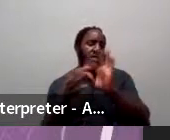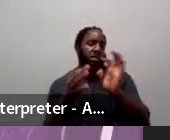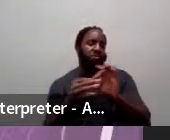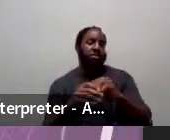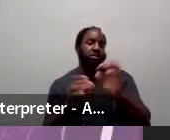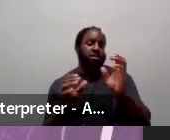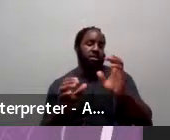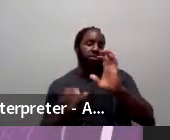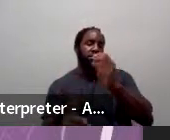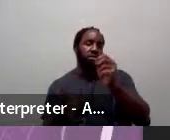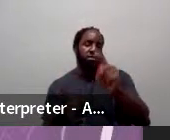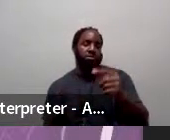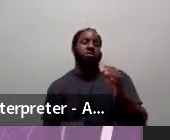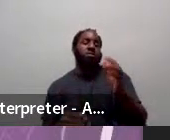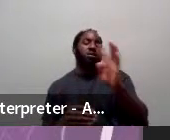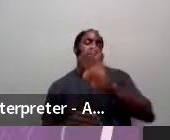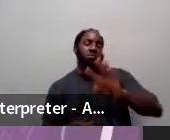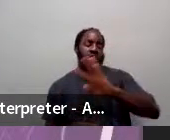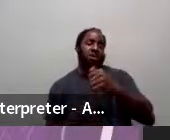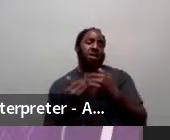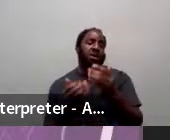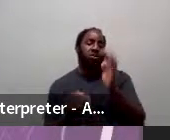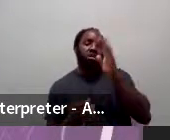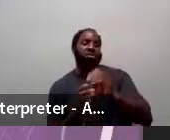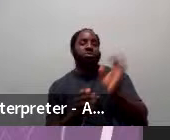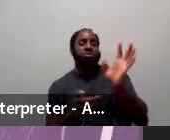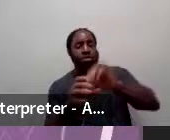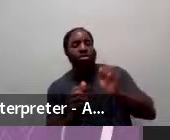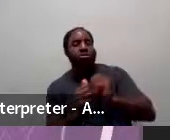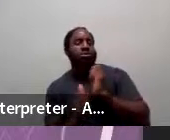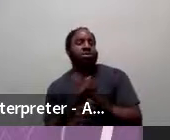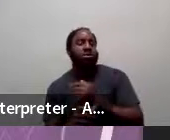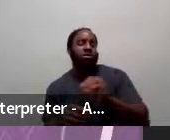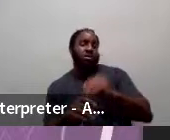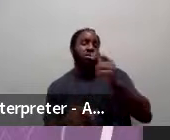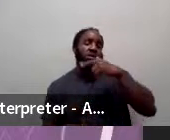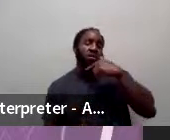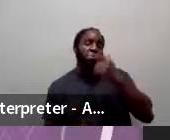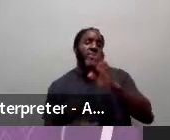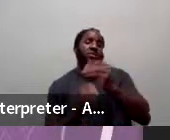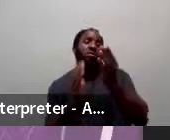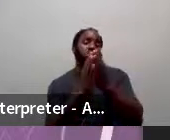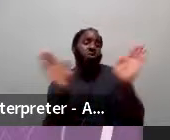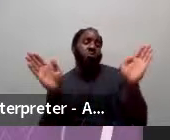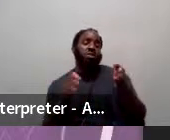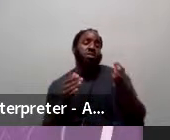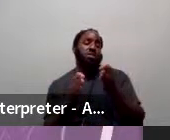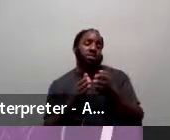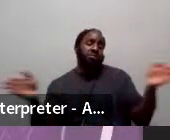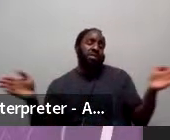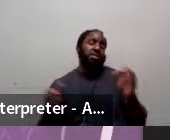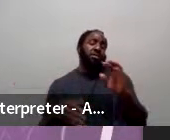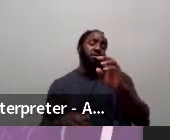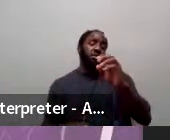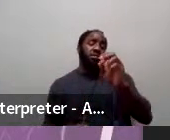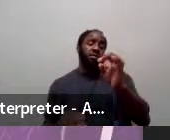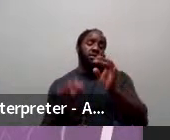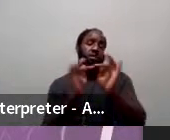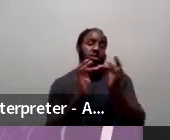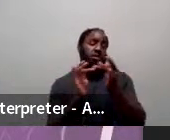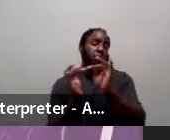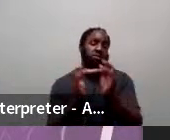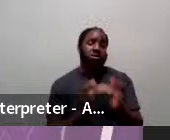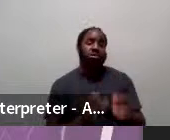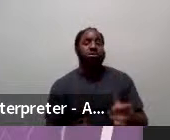on how you would like to engage with us in the coming year about public and open space network in Morris Park and Parkchester Van